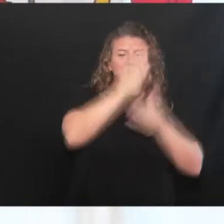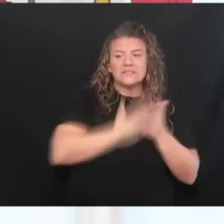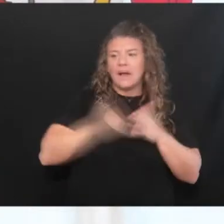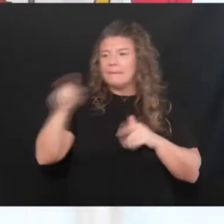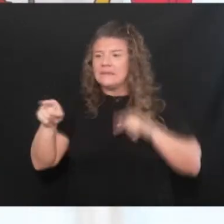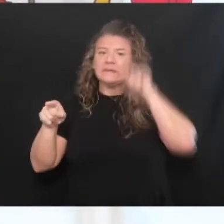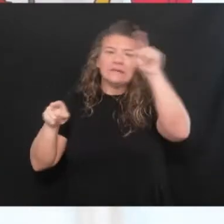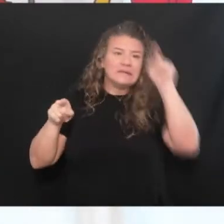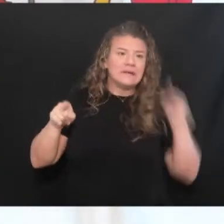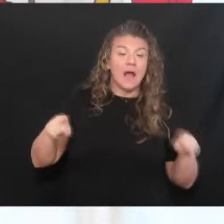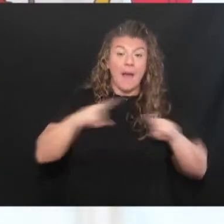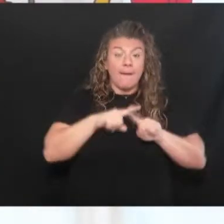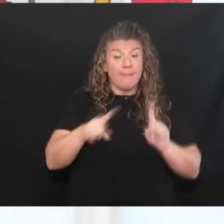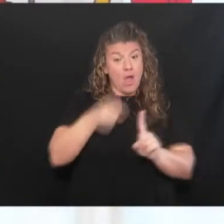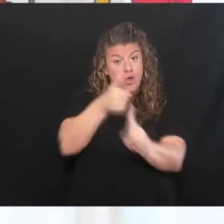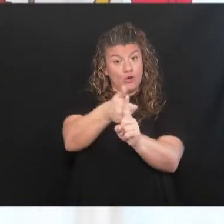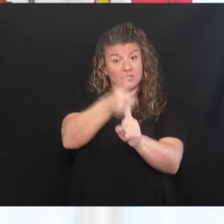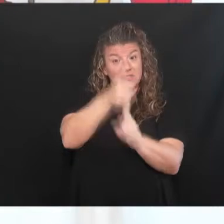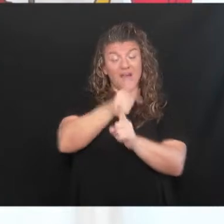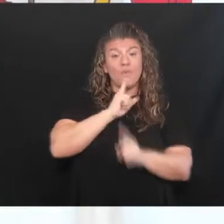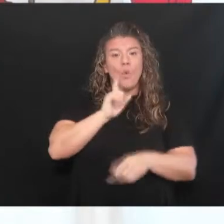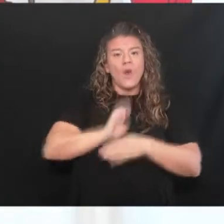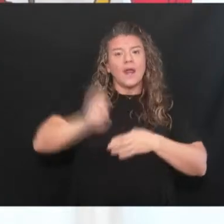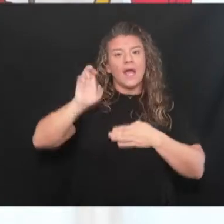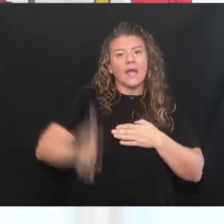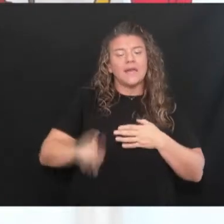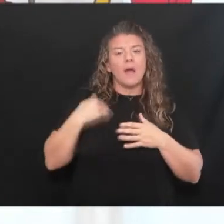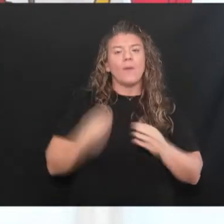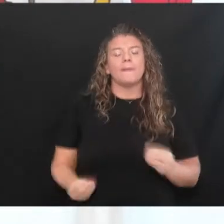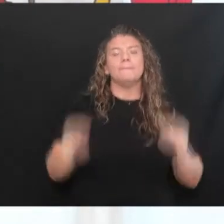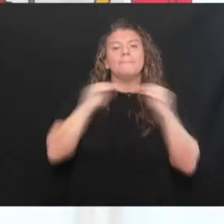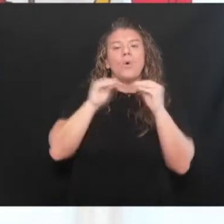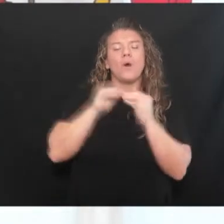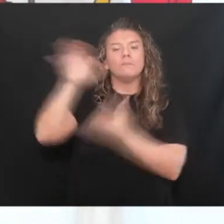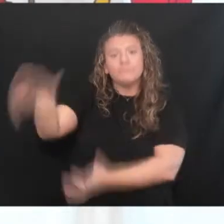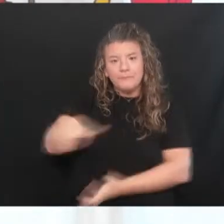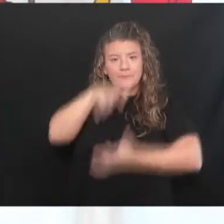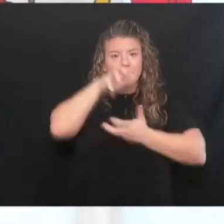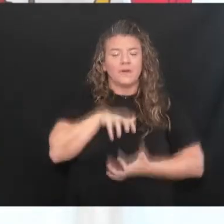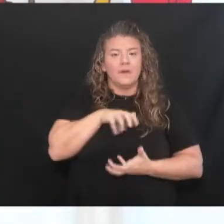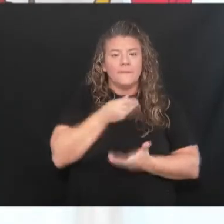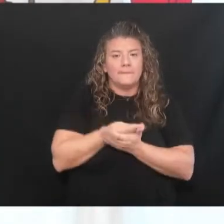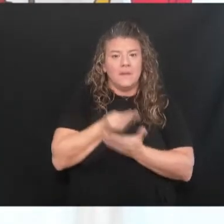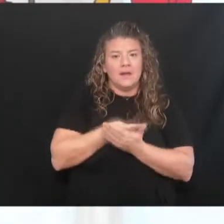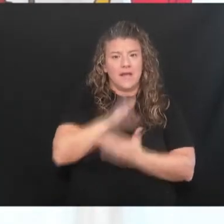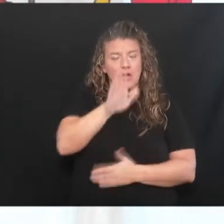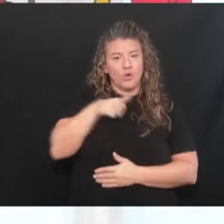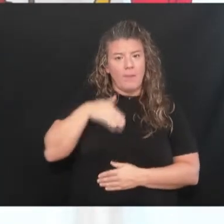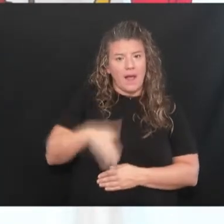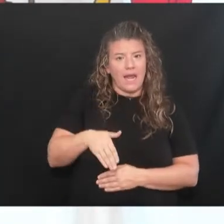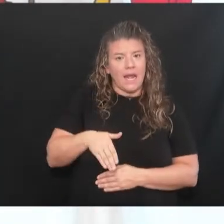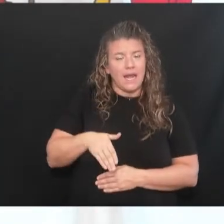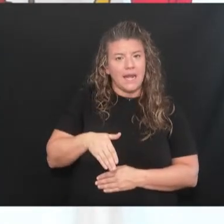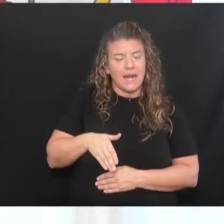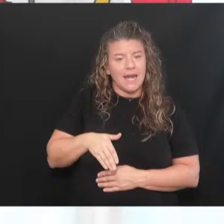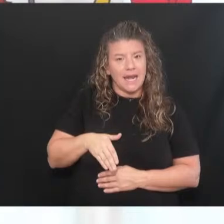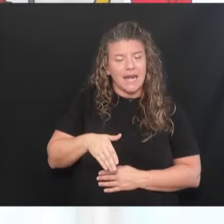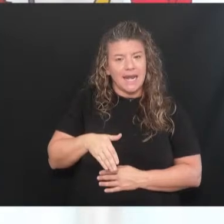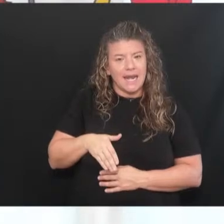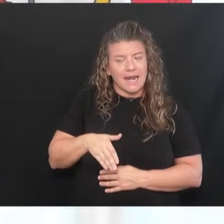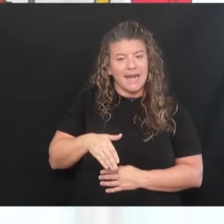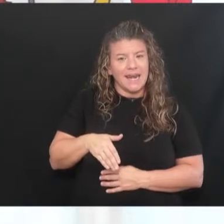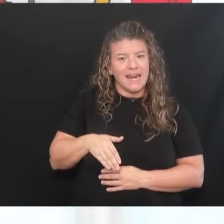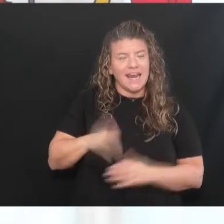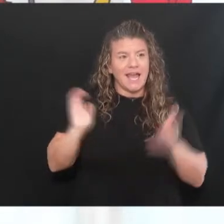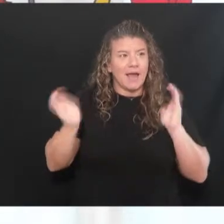but you would end up with more net dollars, more dollars in your pocket, and in most